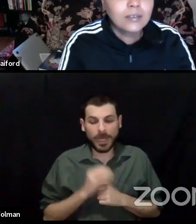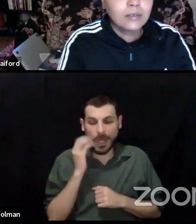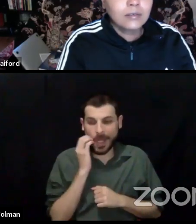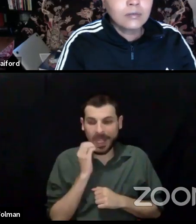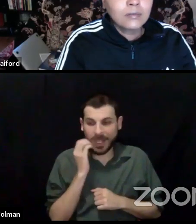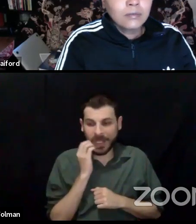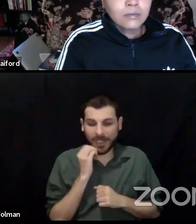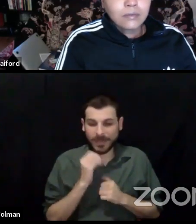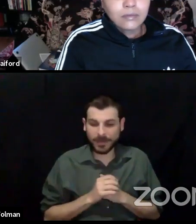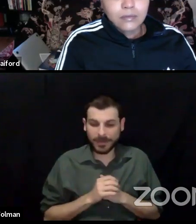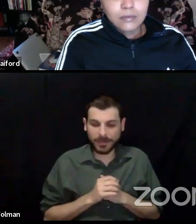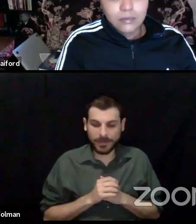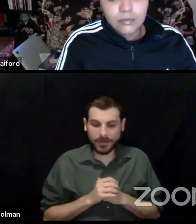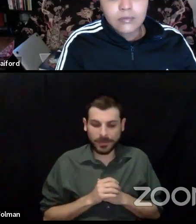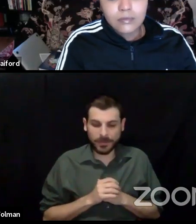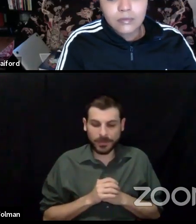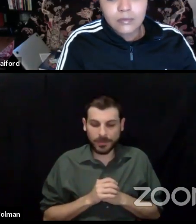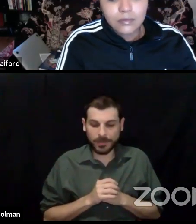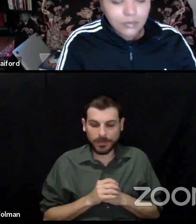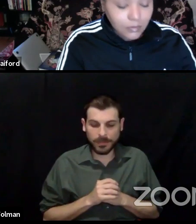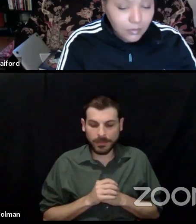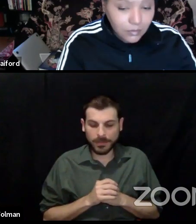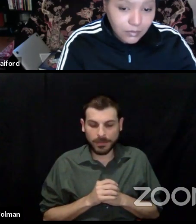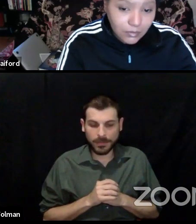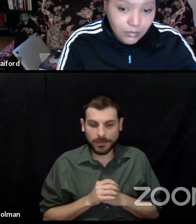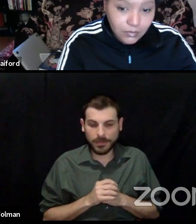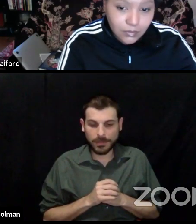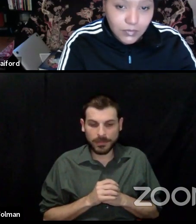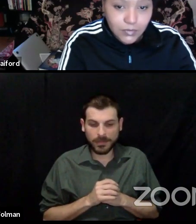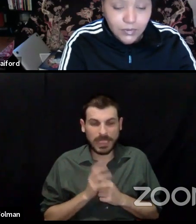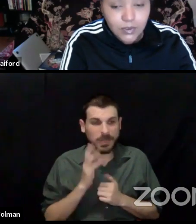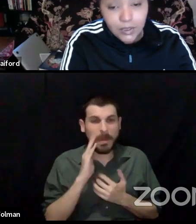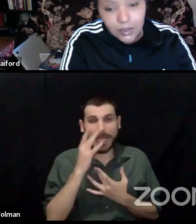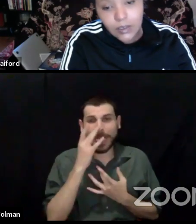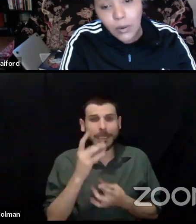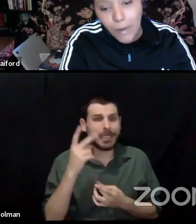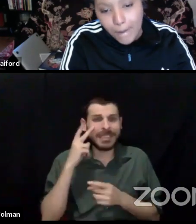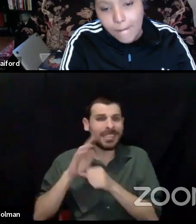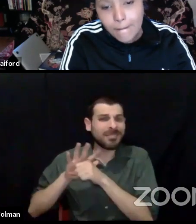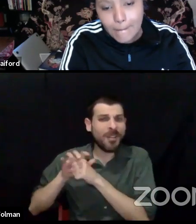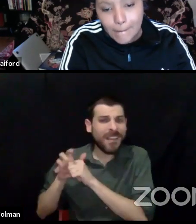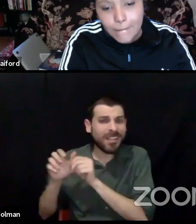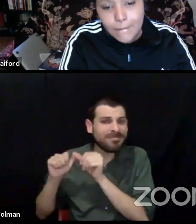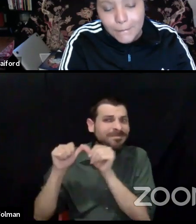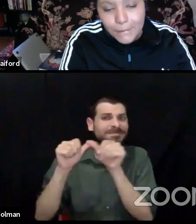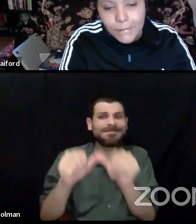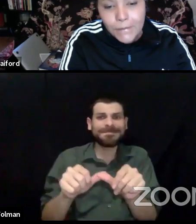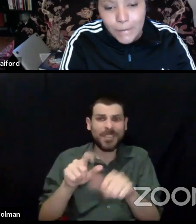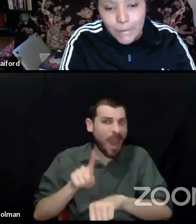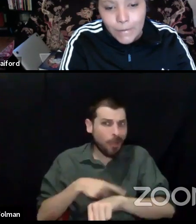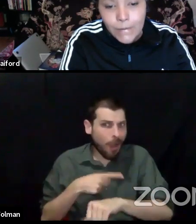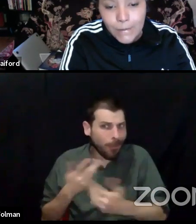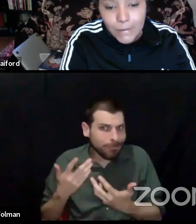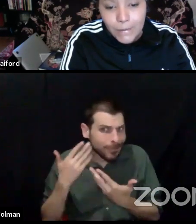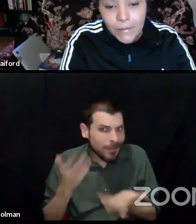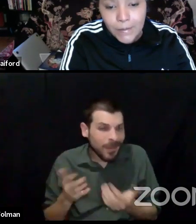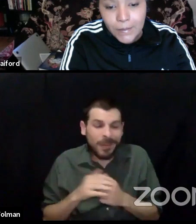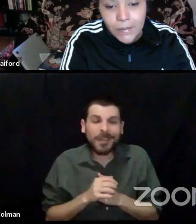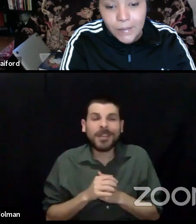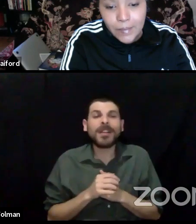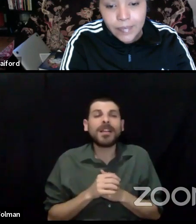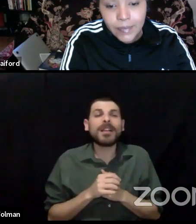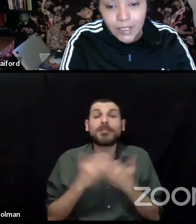this, how long this pandemic is going to go on. We see the people in power really contradicting themselves and